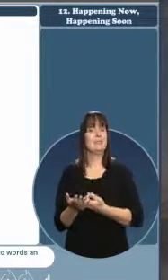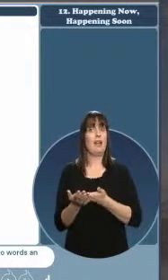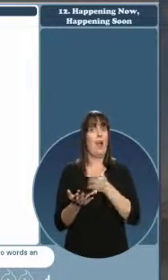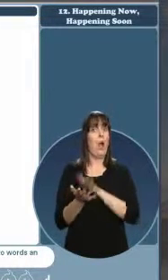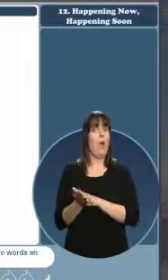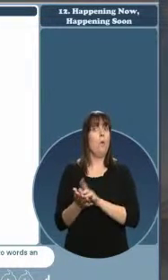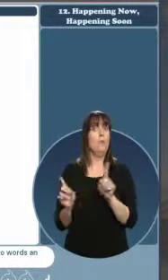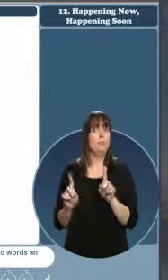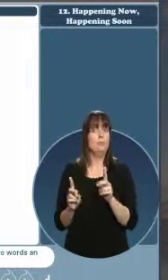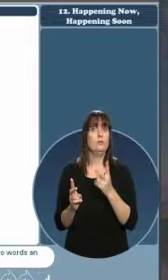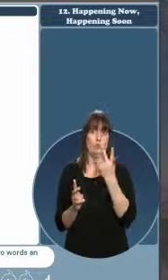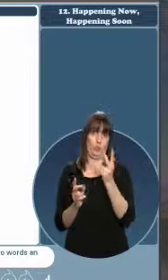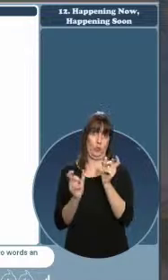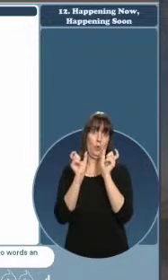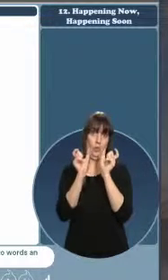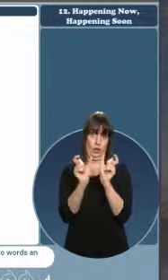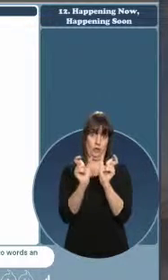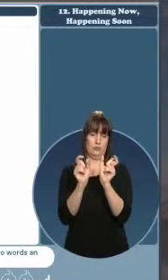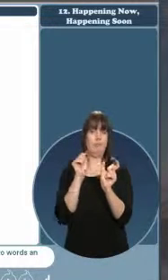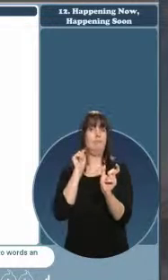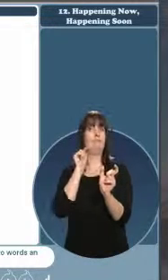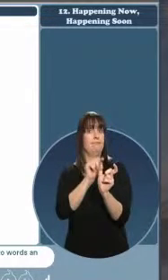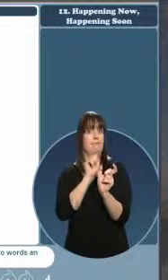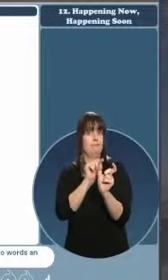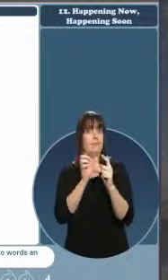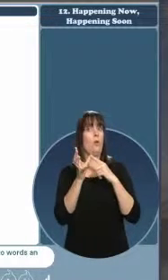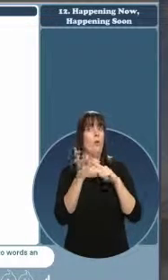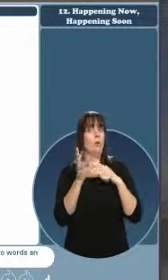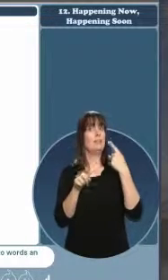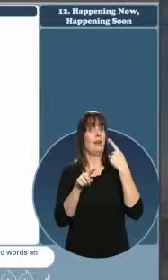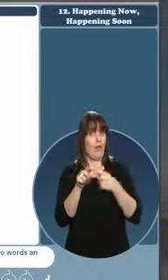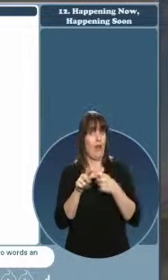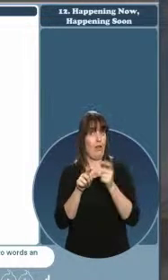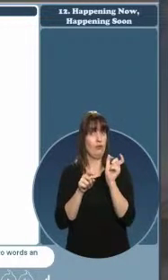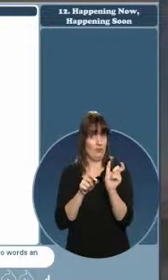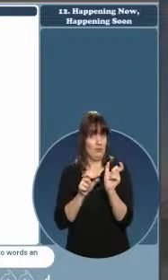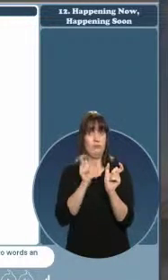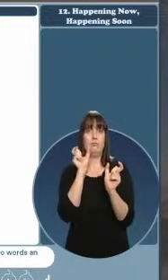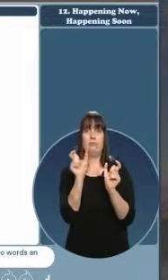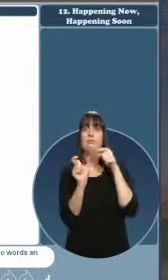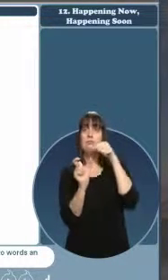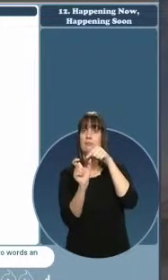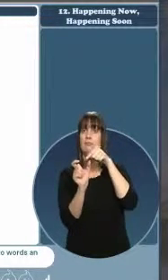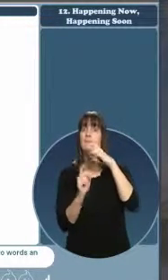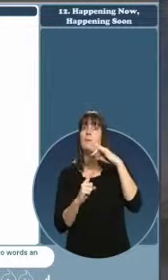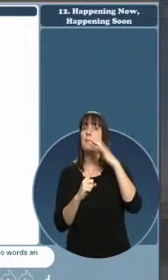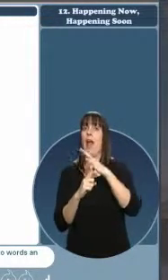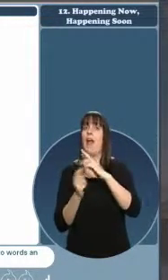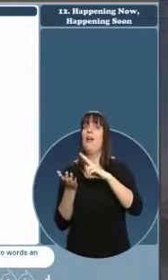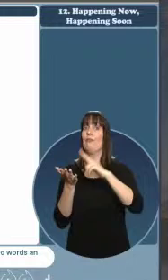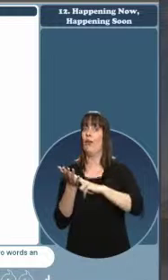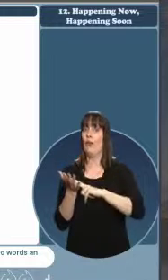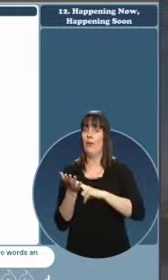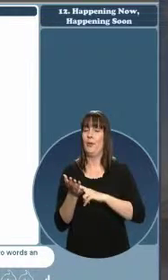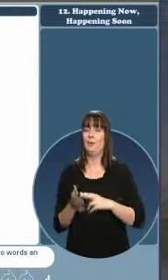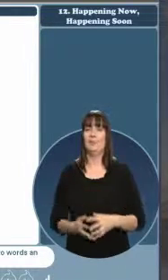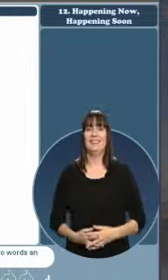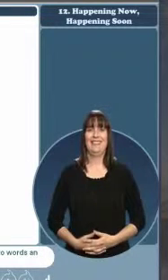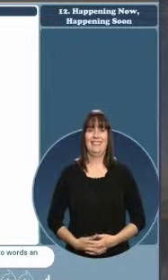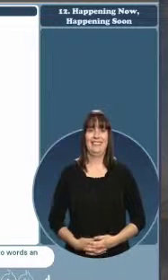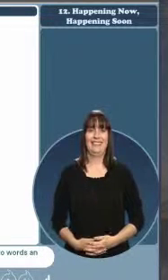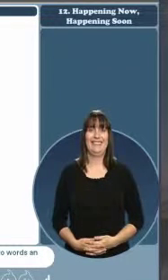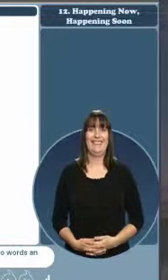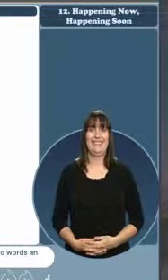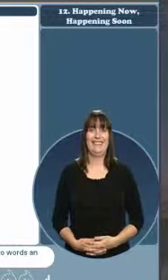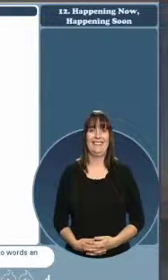The present continuous tense is made up of two words: an auxiliary verb and a main